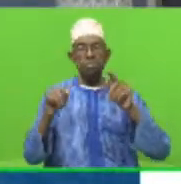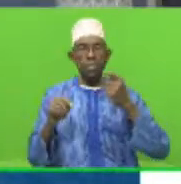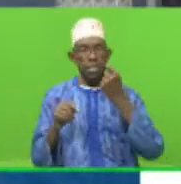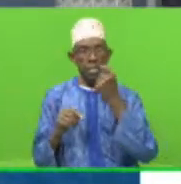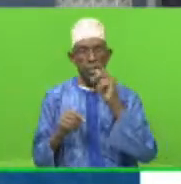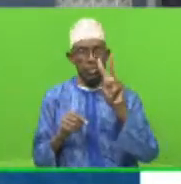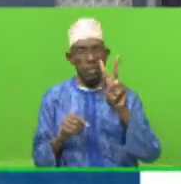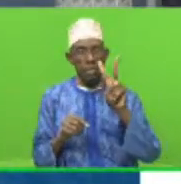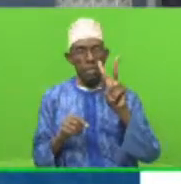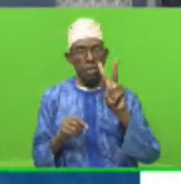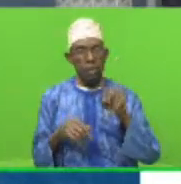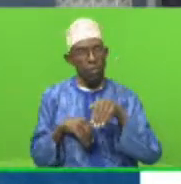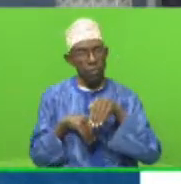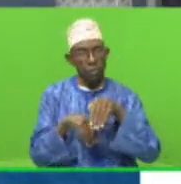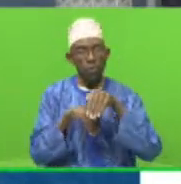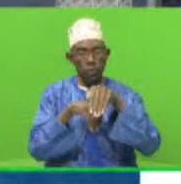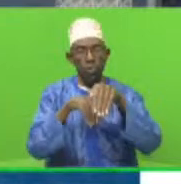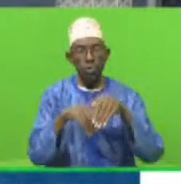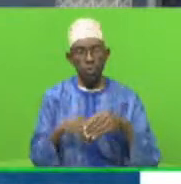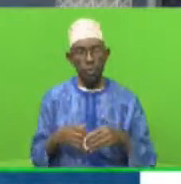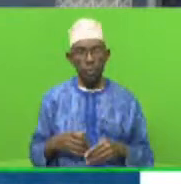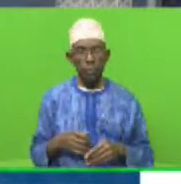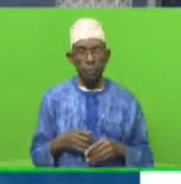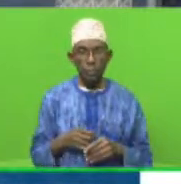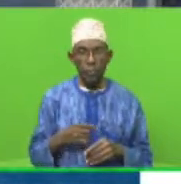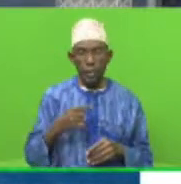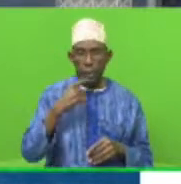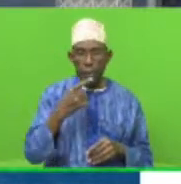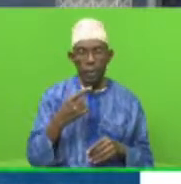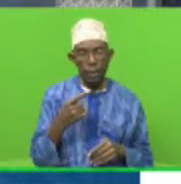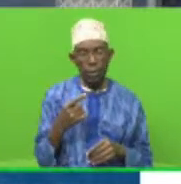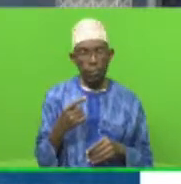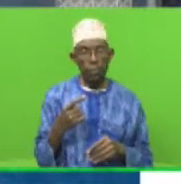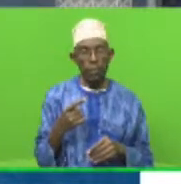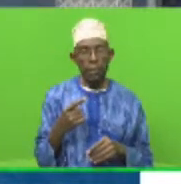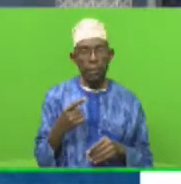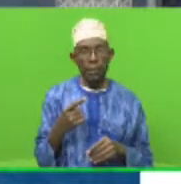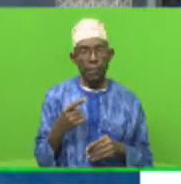taqlid, you're just following. And taqlid is said to be